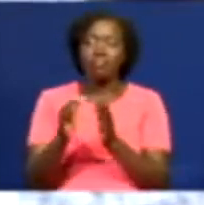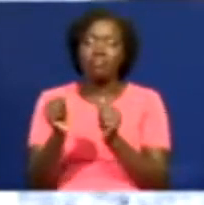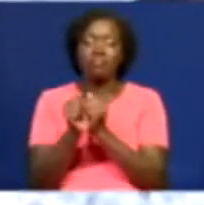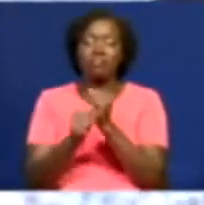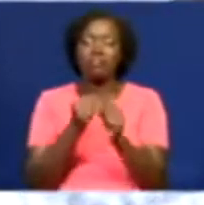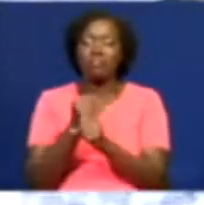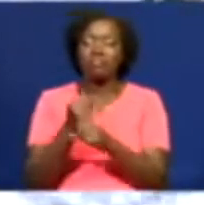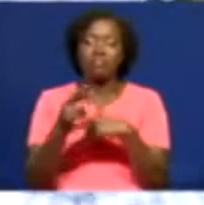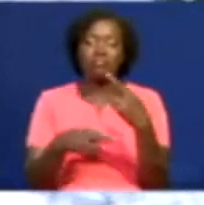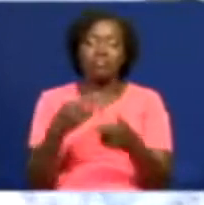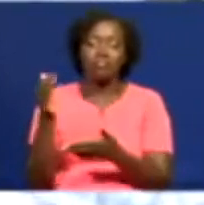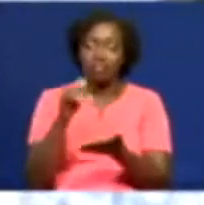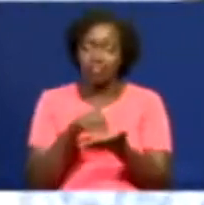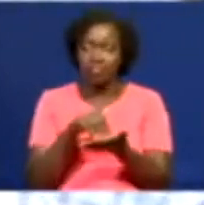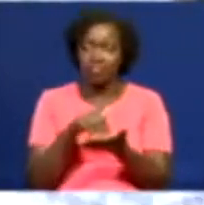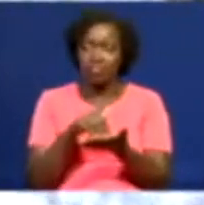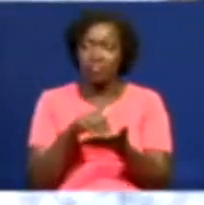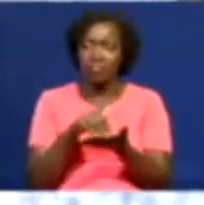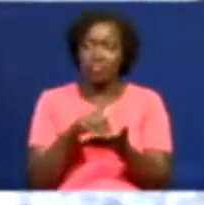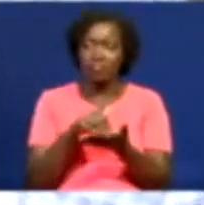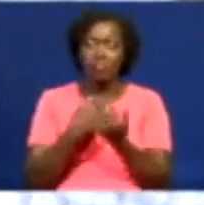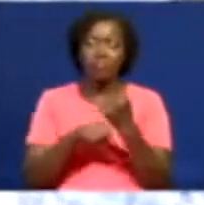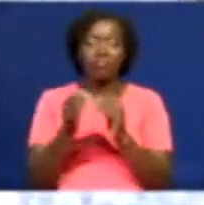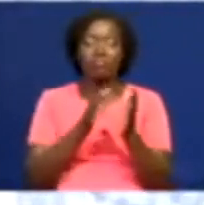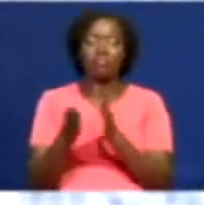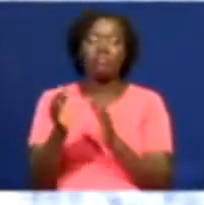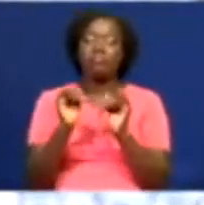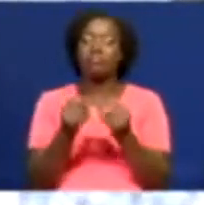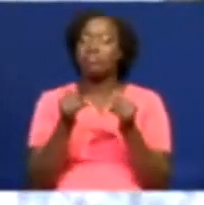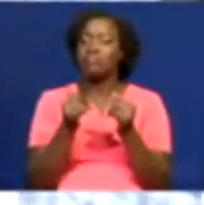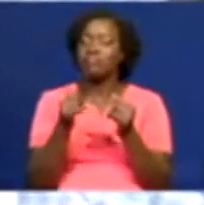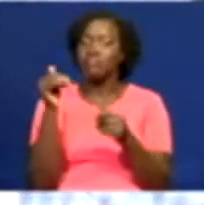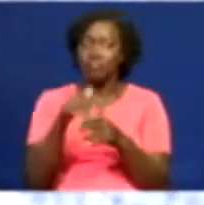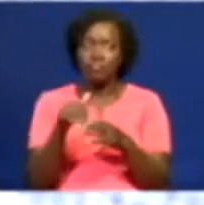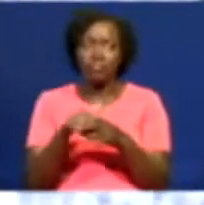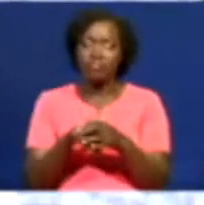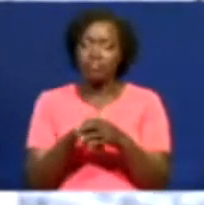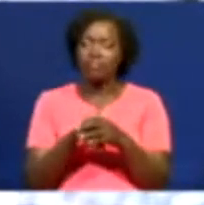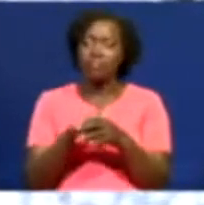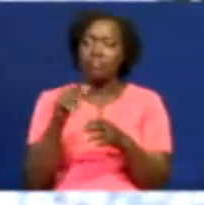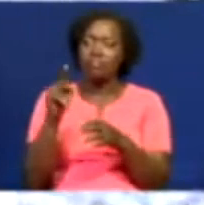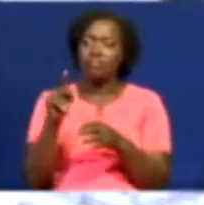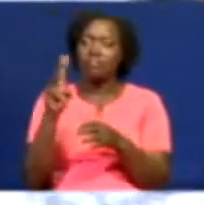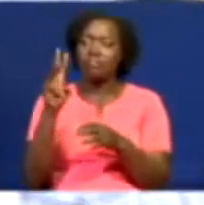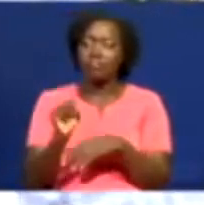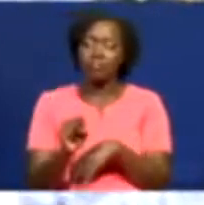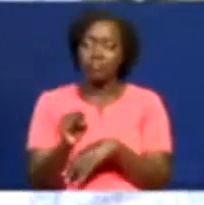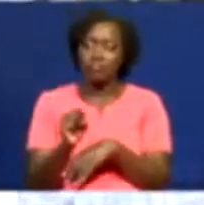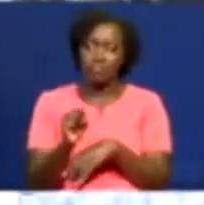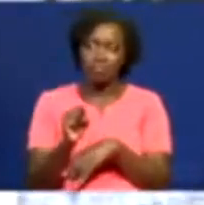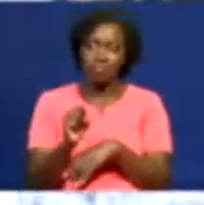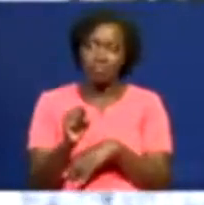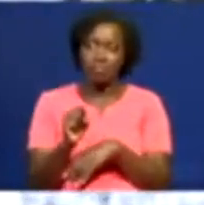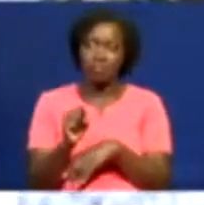tunataka kuireview tena. Tunatengeza action plan mpya ambao tutahusisha Kenya Wildlife Service, itahusika na